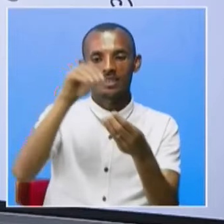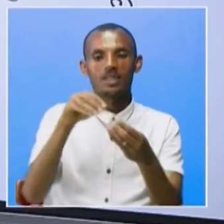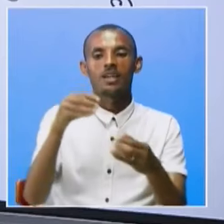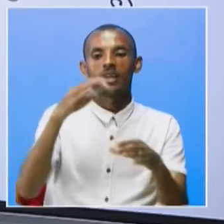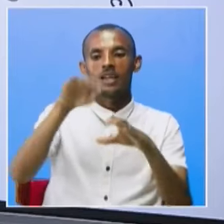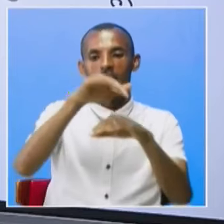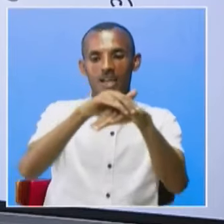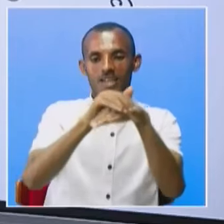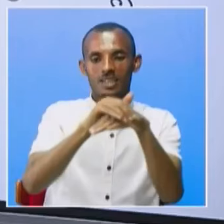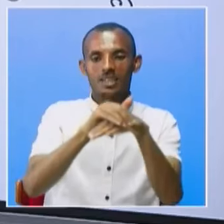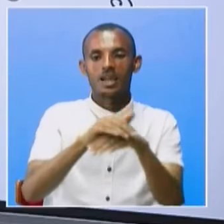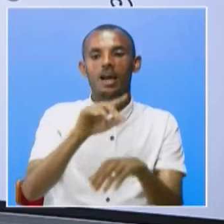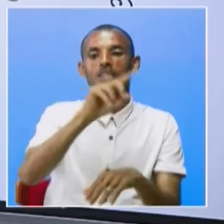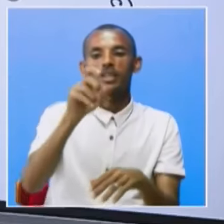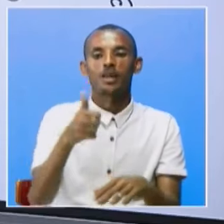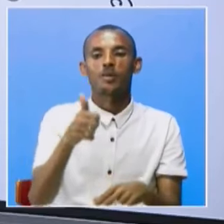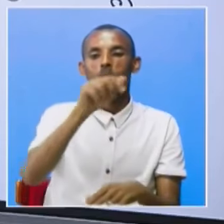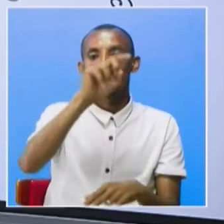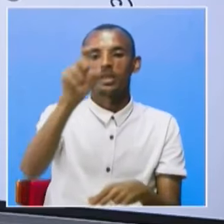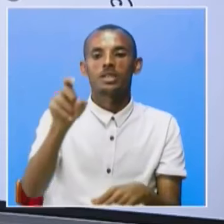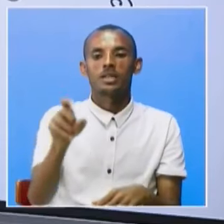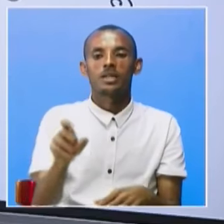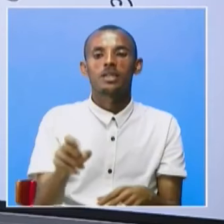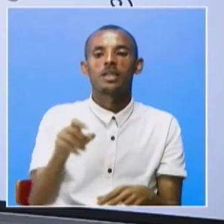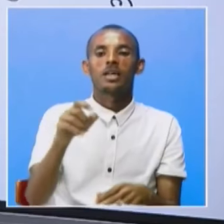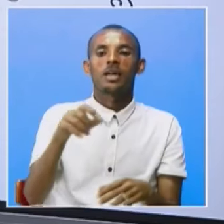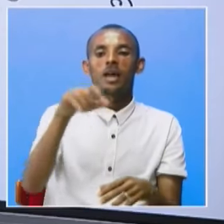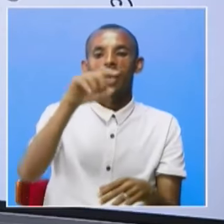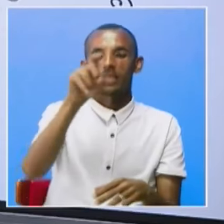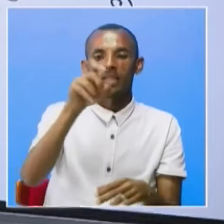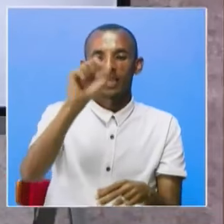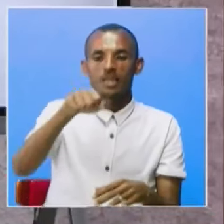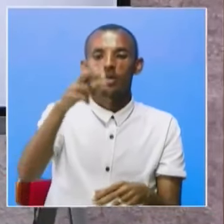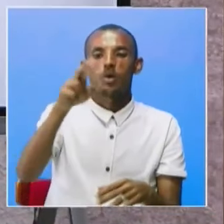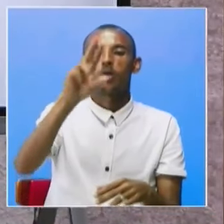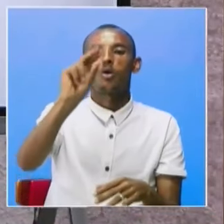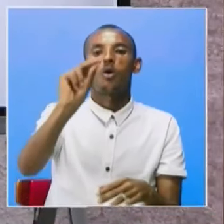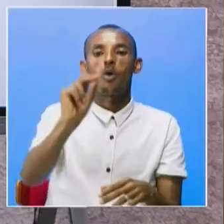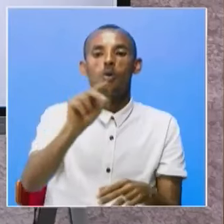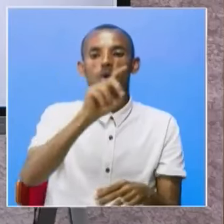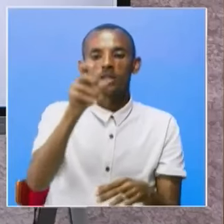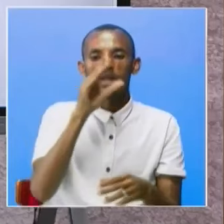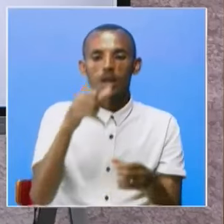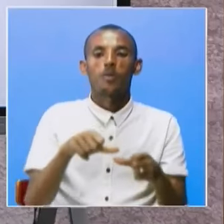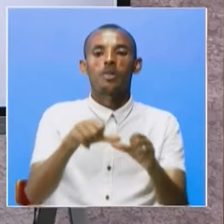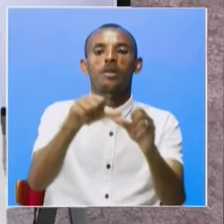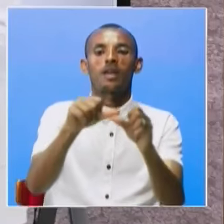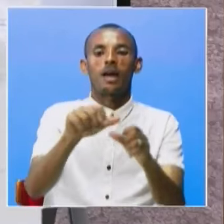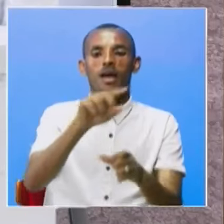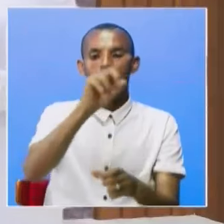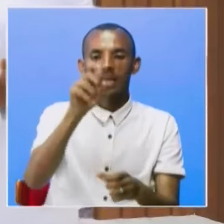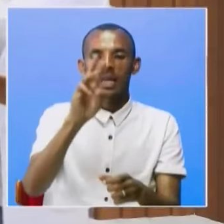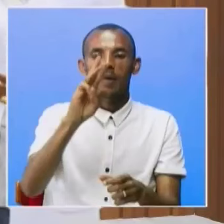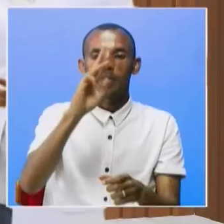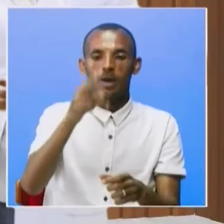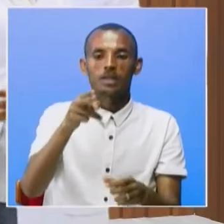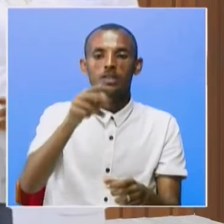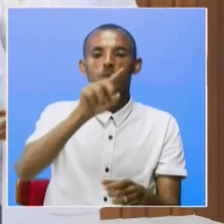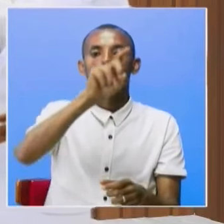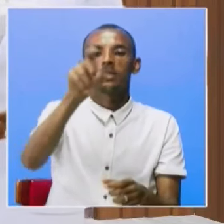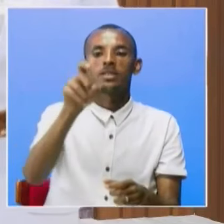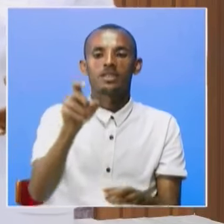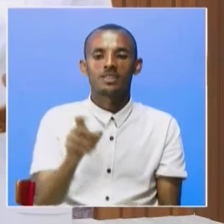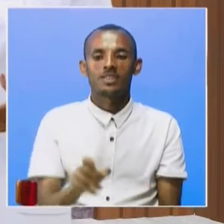English, asking questions, asking yes or no question, and then continue asking the WH question.